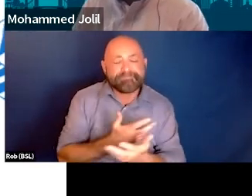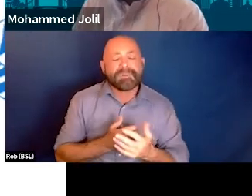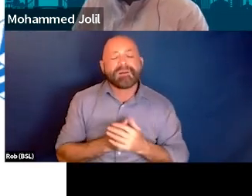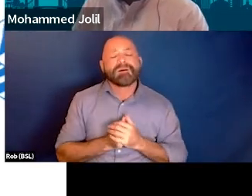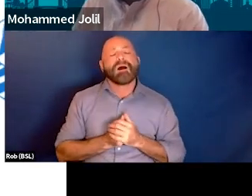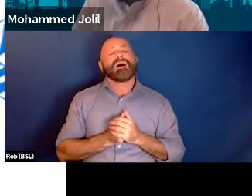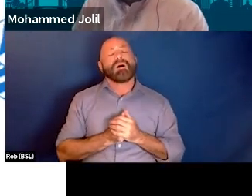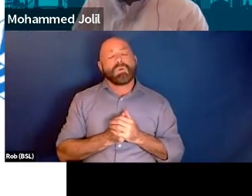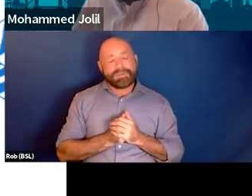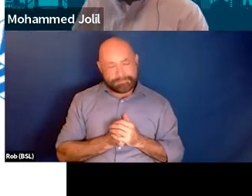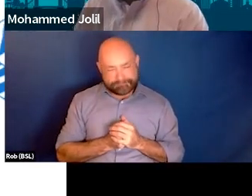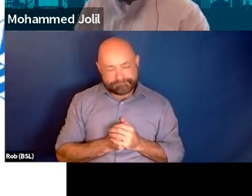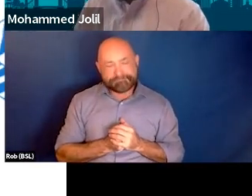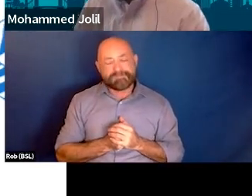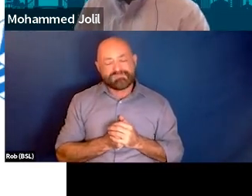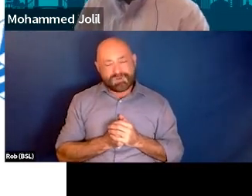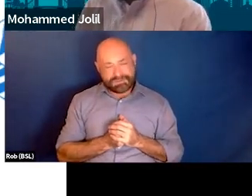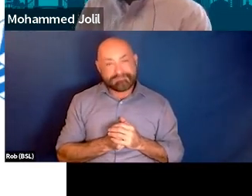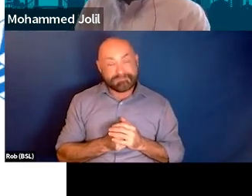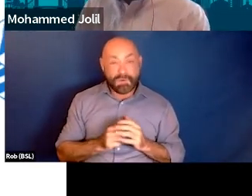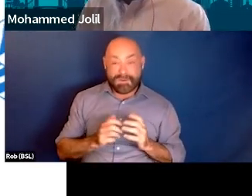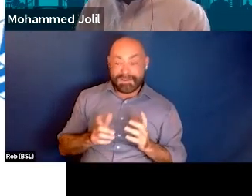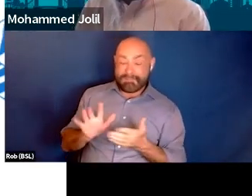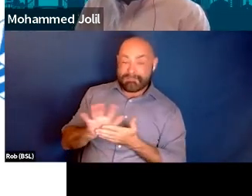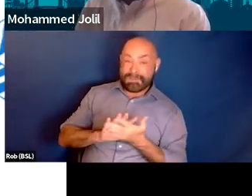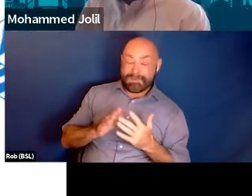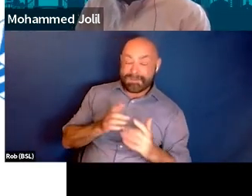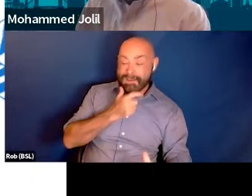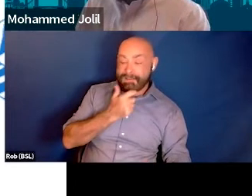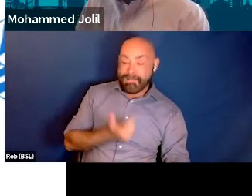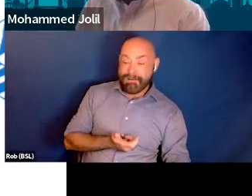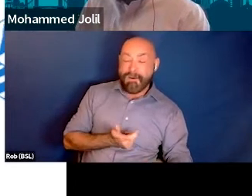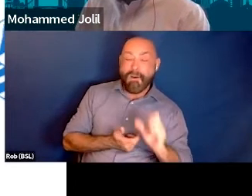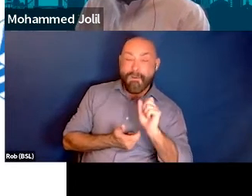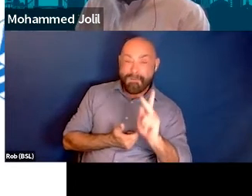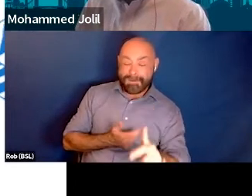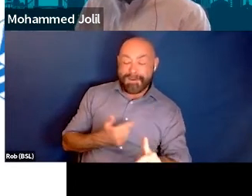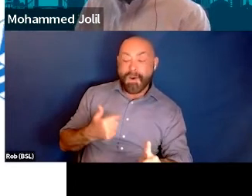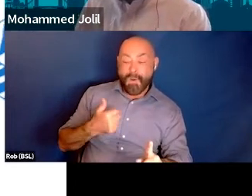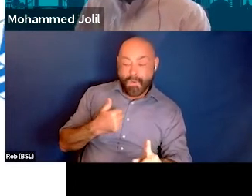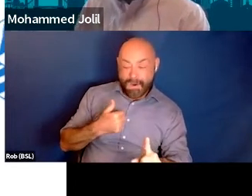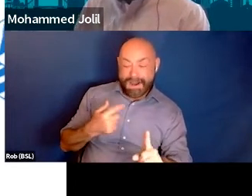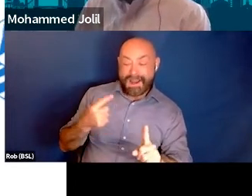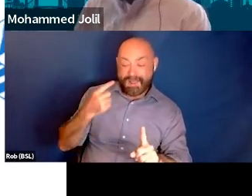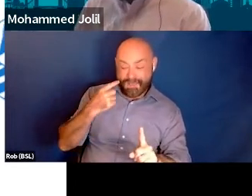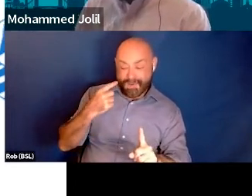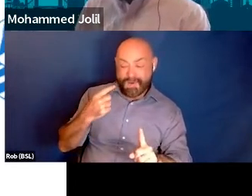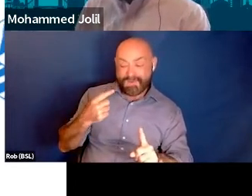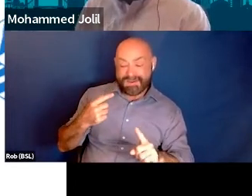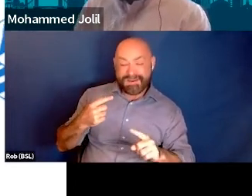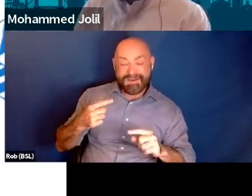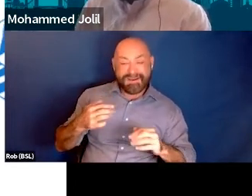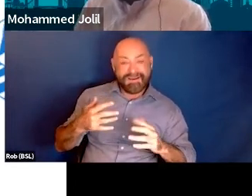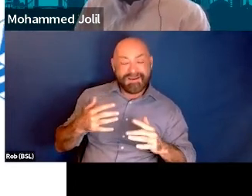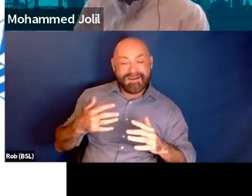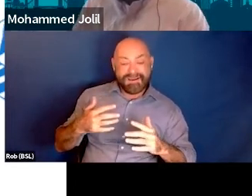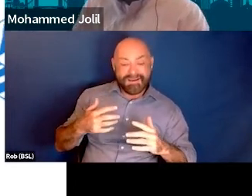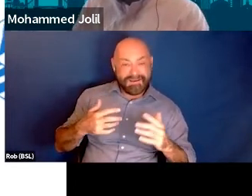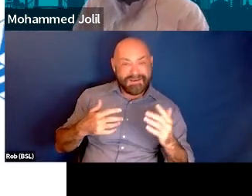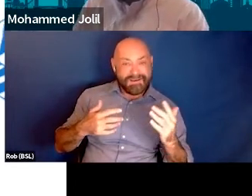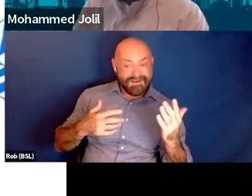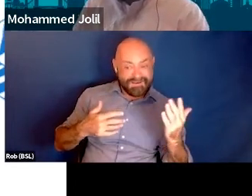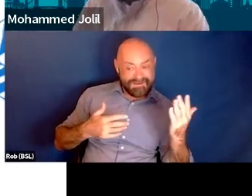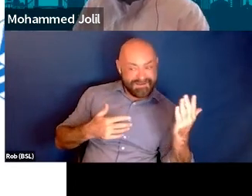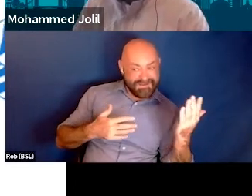that quite quickly was that we thought where we were, we knew where we were, but actually once we listened to